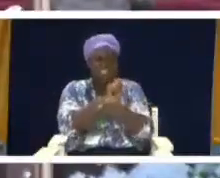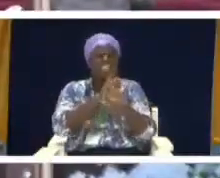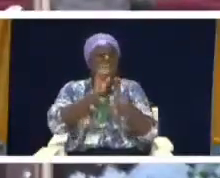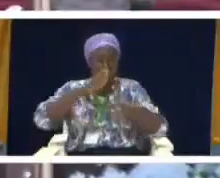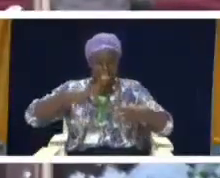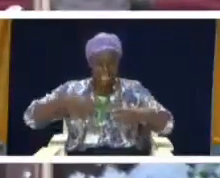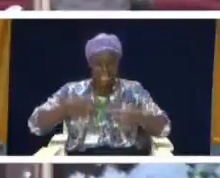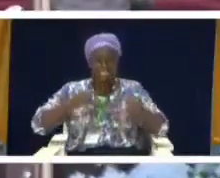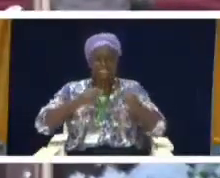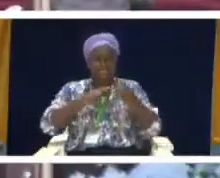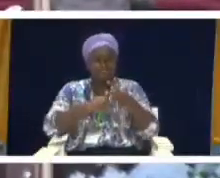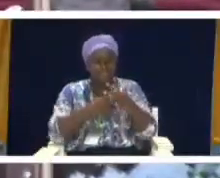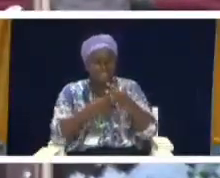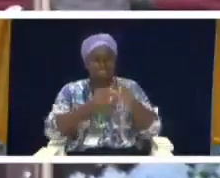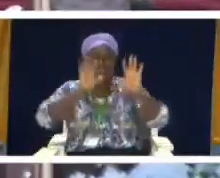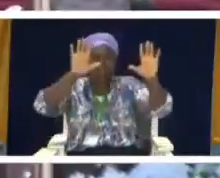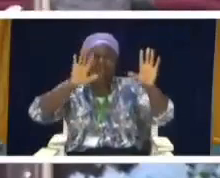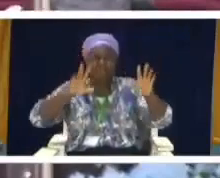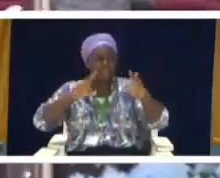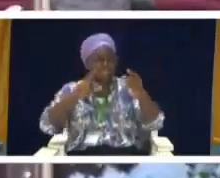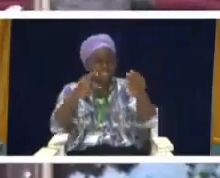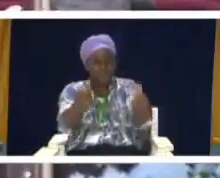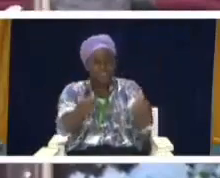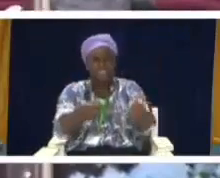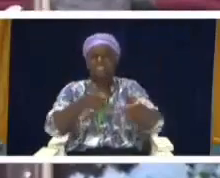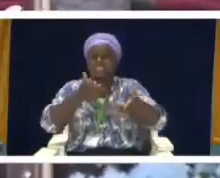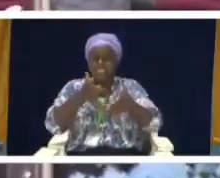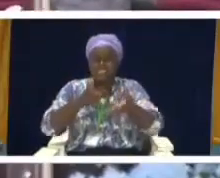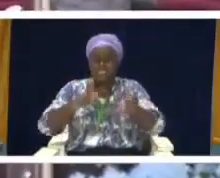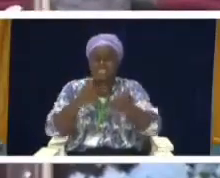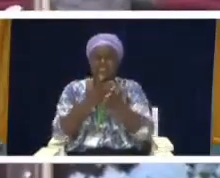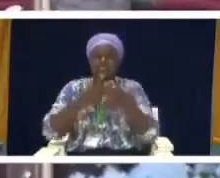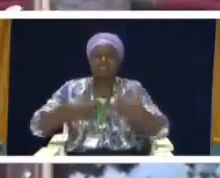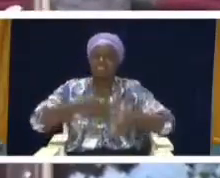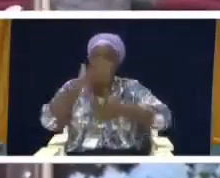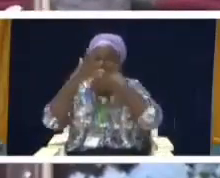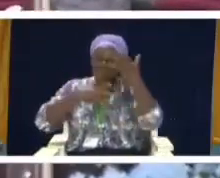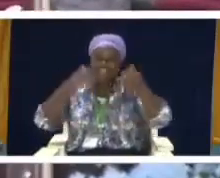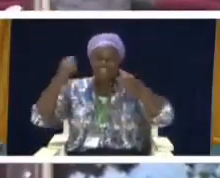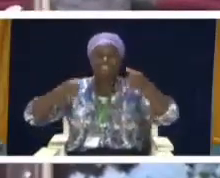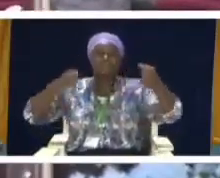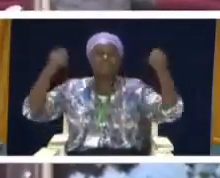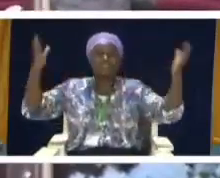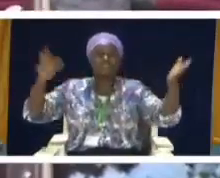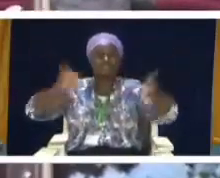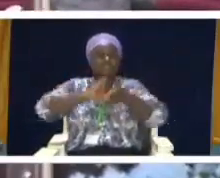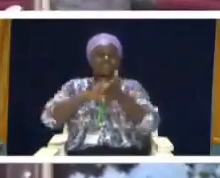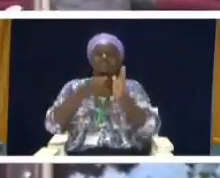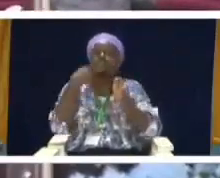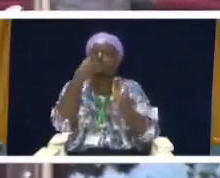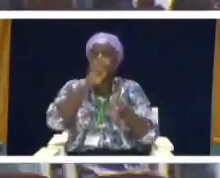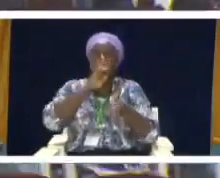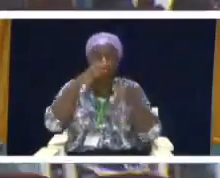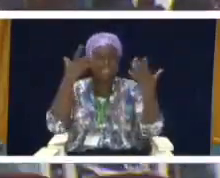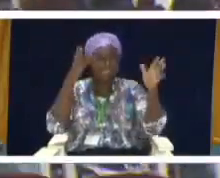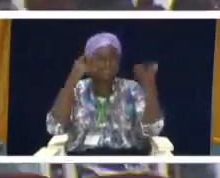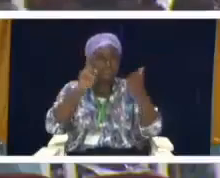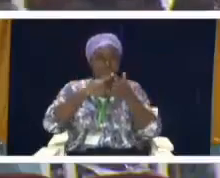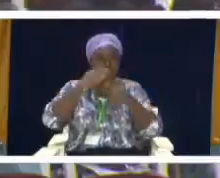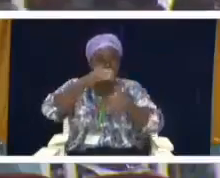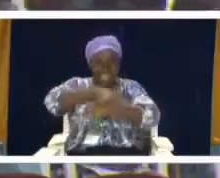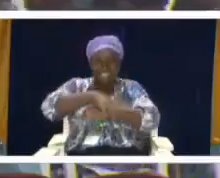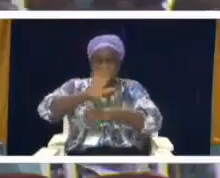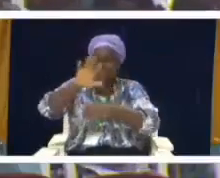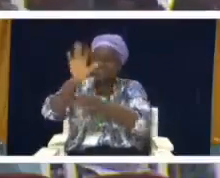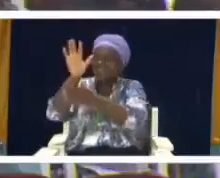miraculously immediately. Let somebody shout hallelujah. Those who are clapping tonight, your hand will